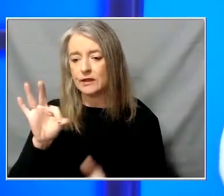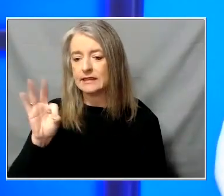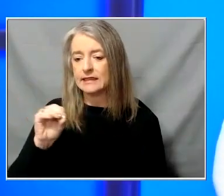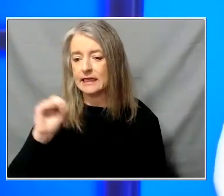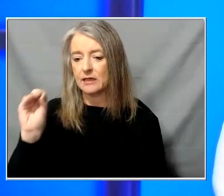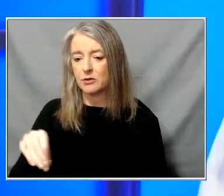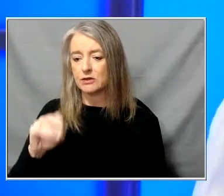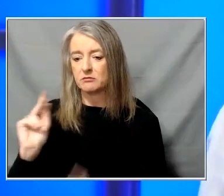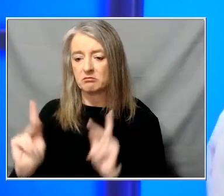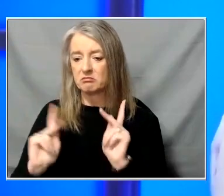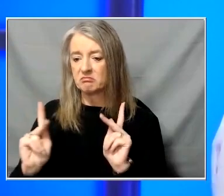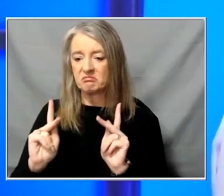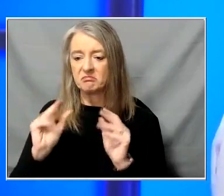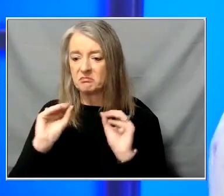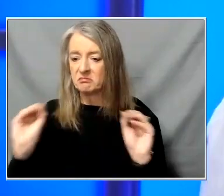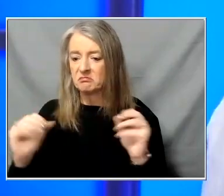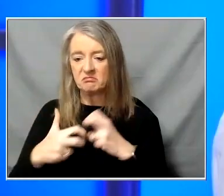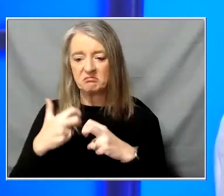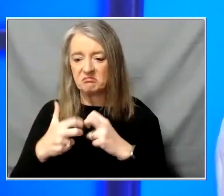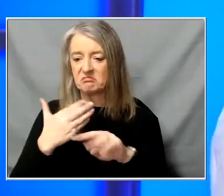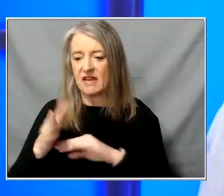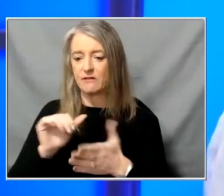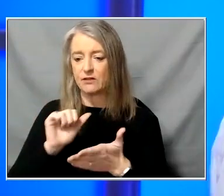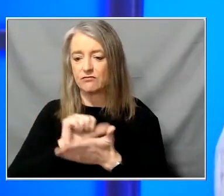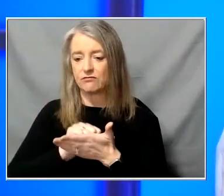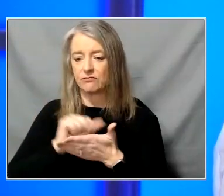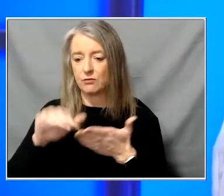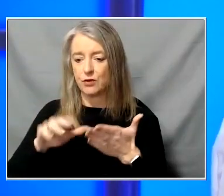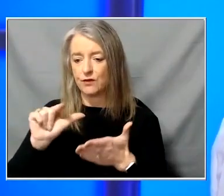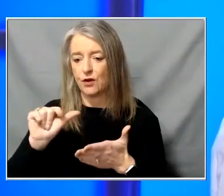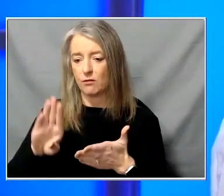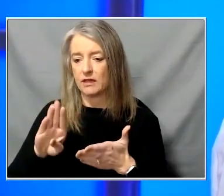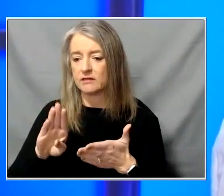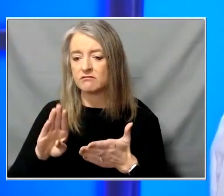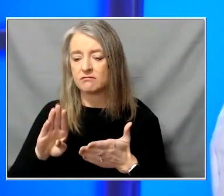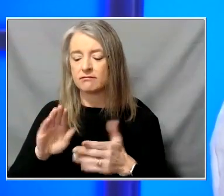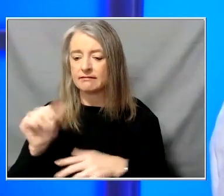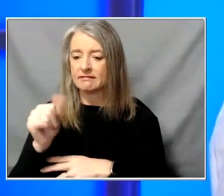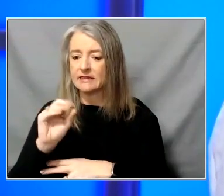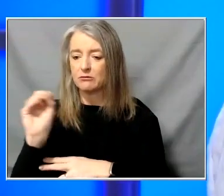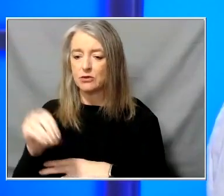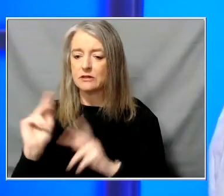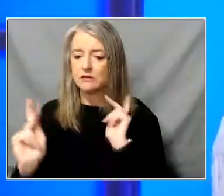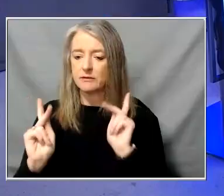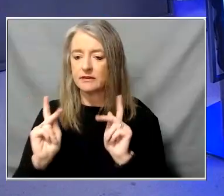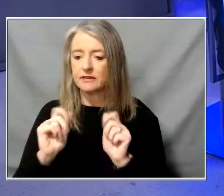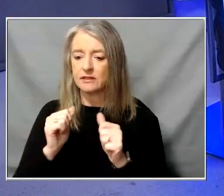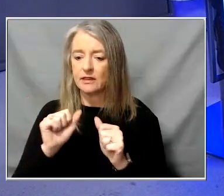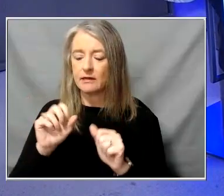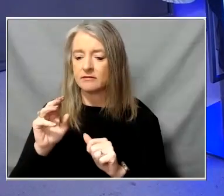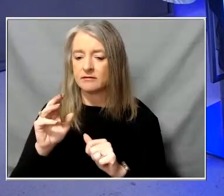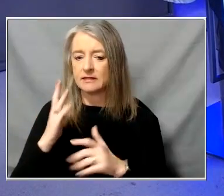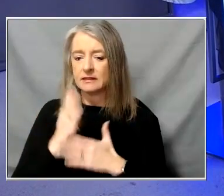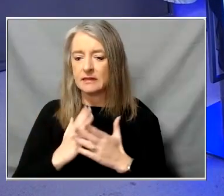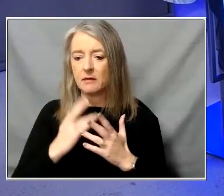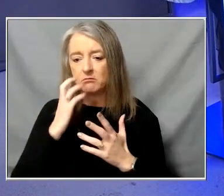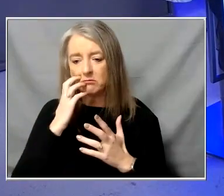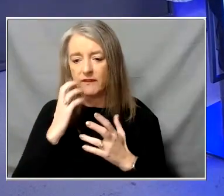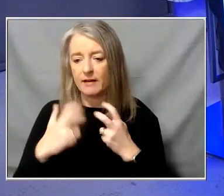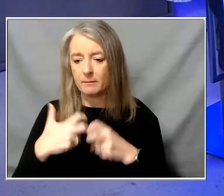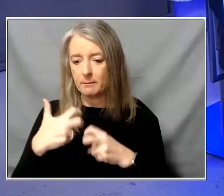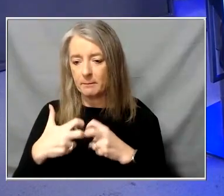go away. To get rid of Correct. them, you take them away. Correct. Okay, gotcha. Yeah. So nothing you pass. What am I thinking about? What do you pass? You can pass kidney stones. Kidney stones. There you